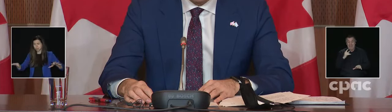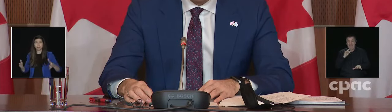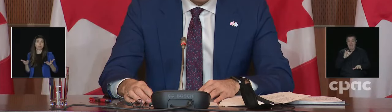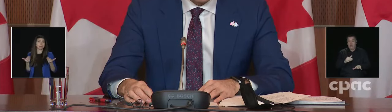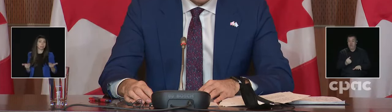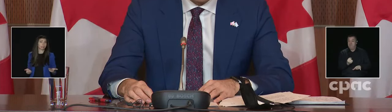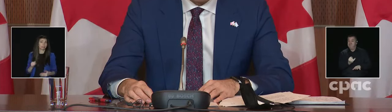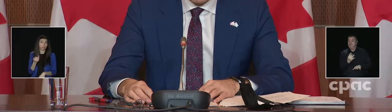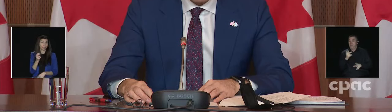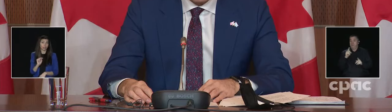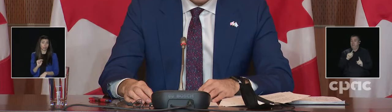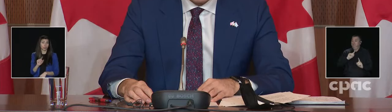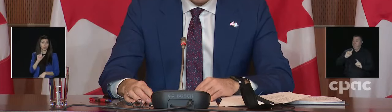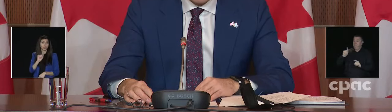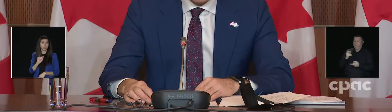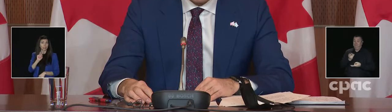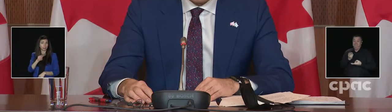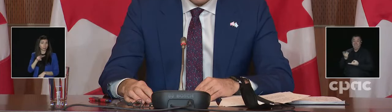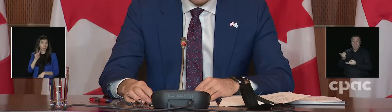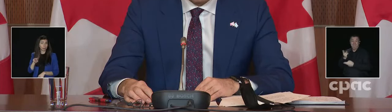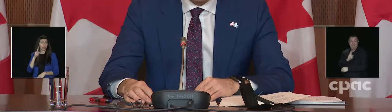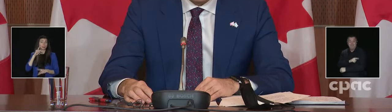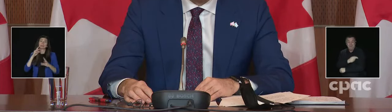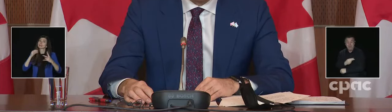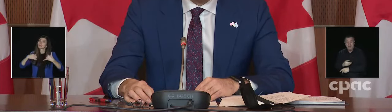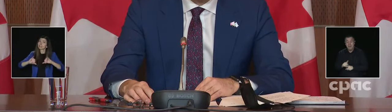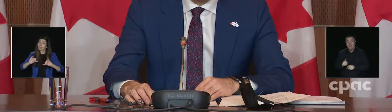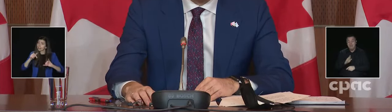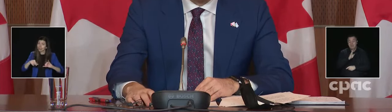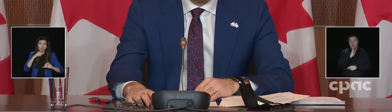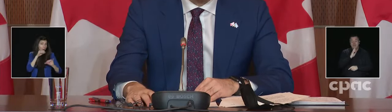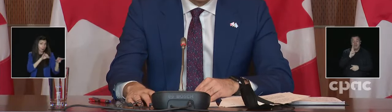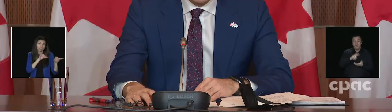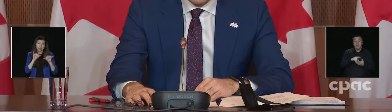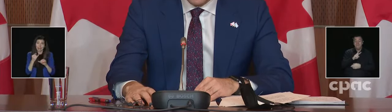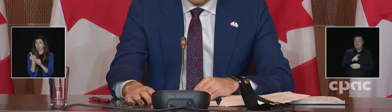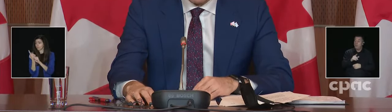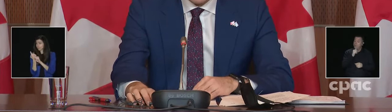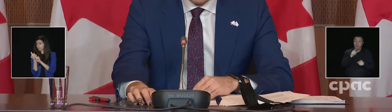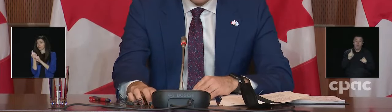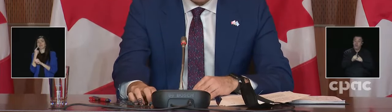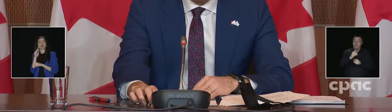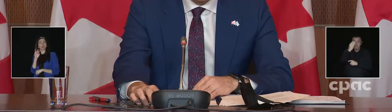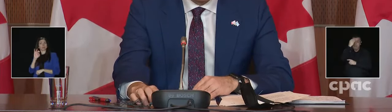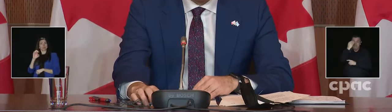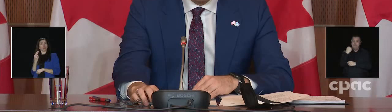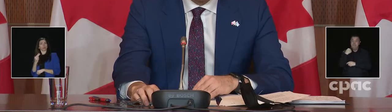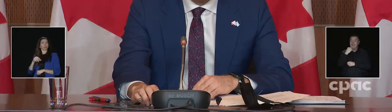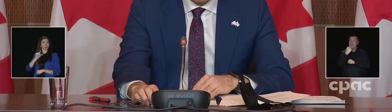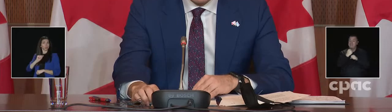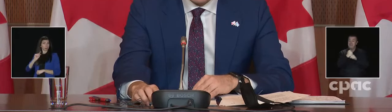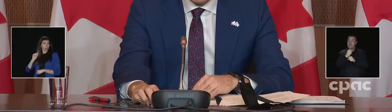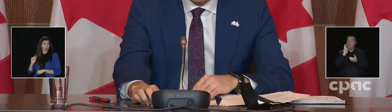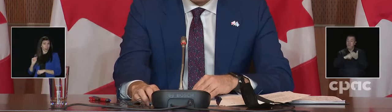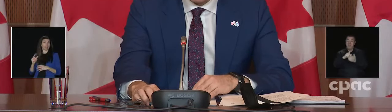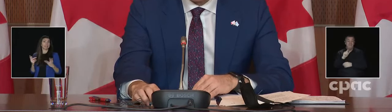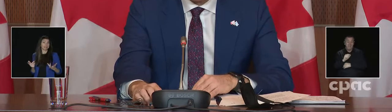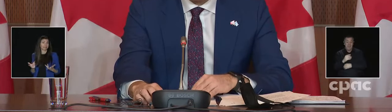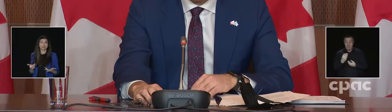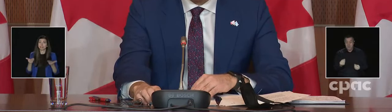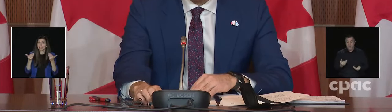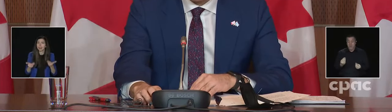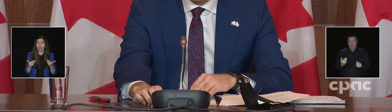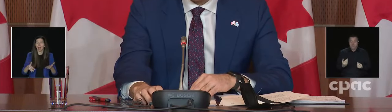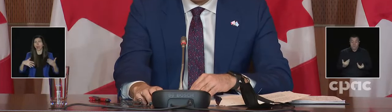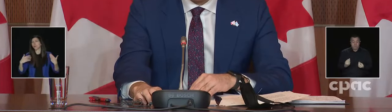2022 is not March 2020. We have plenty of tools and knowledge that we didn't possess back